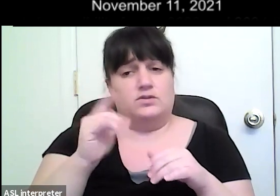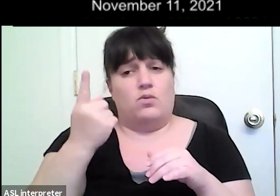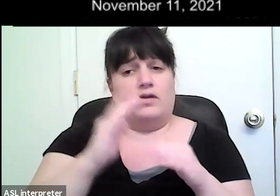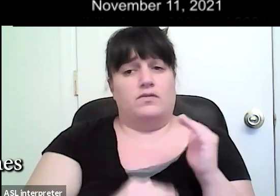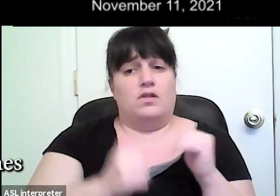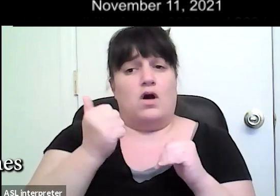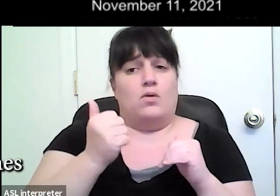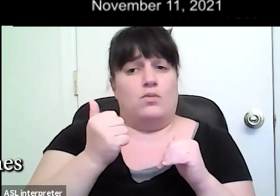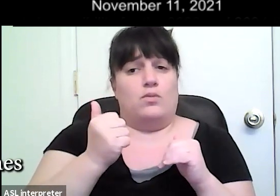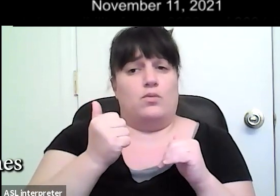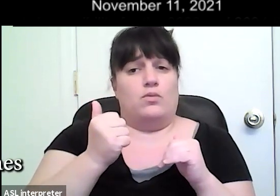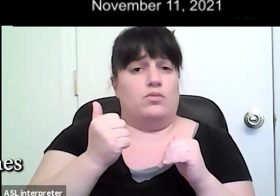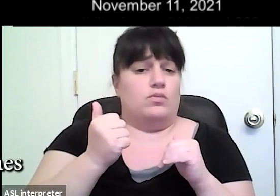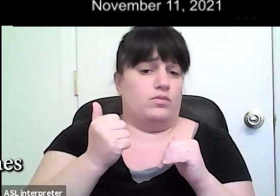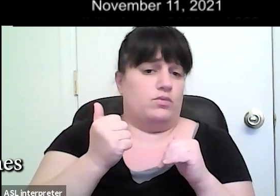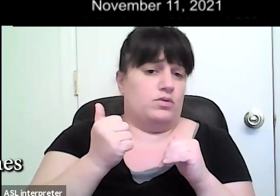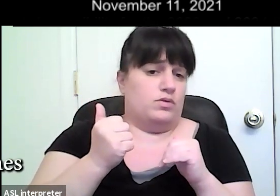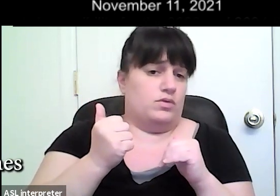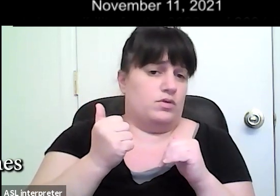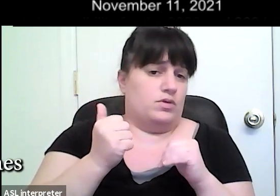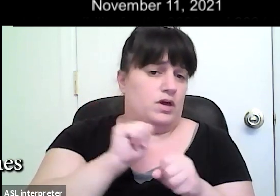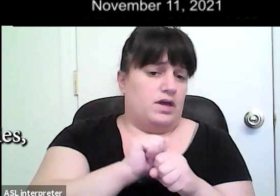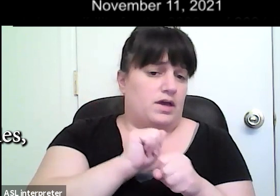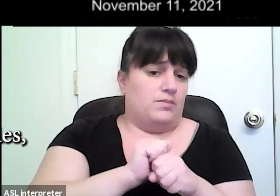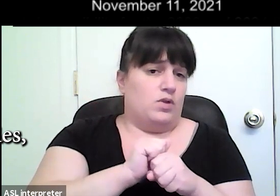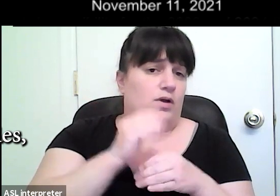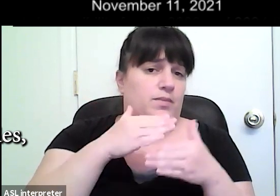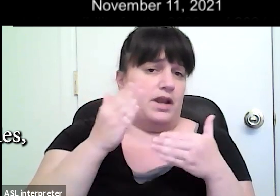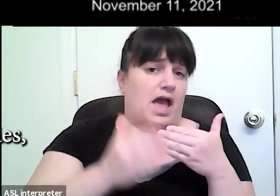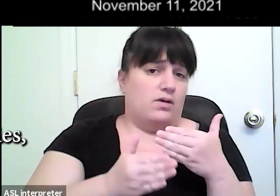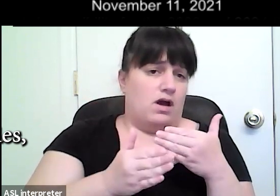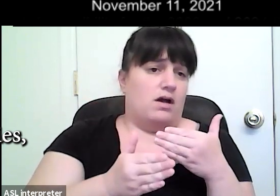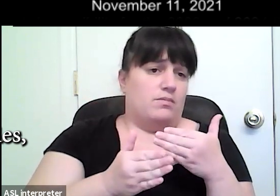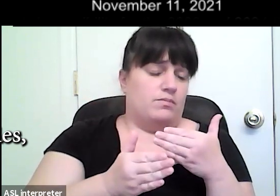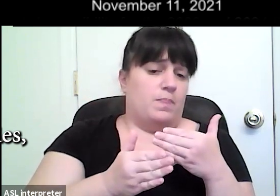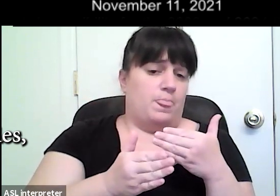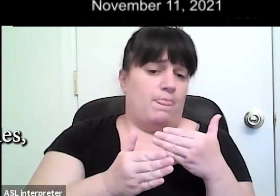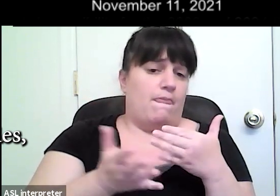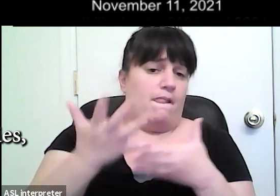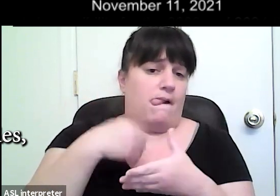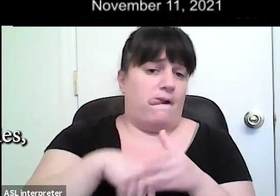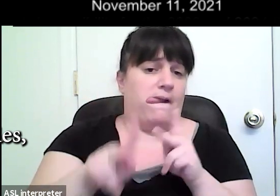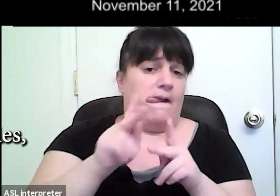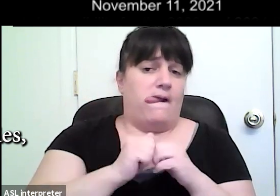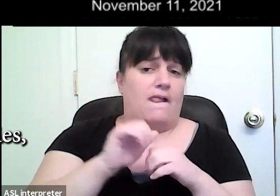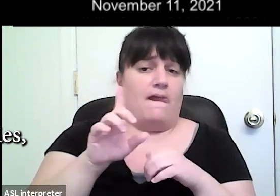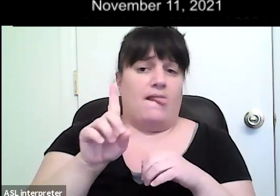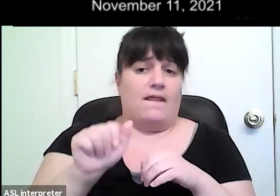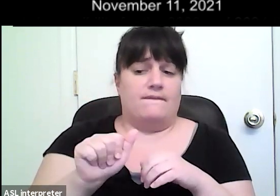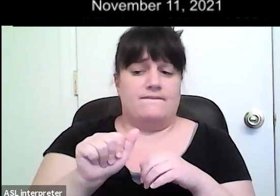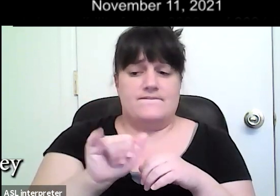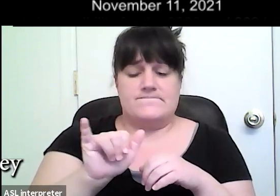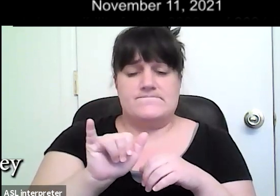lowest, have the lowest employment outcomes of within people with disabilities, like anywhere